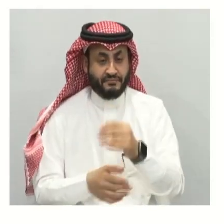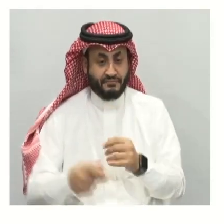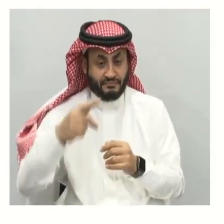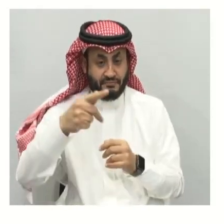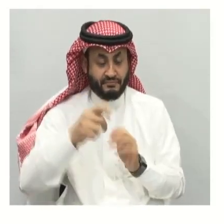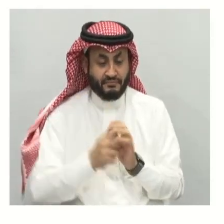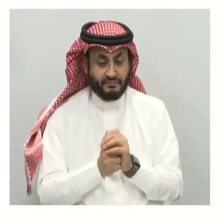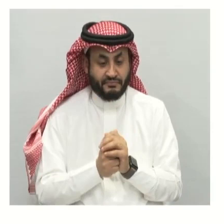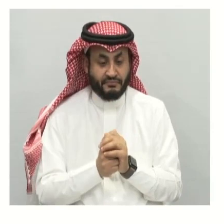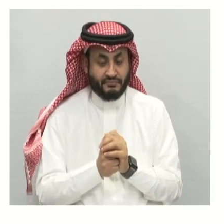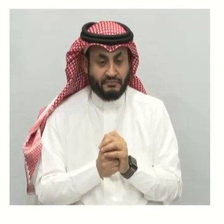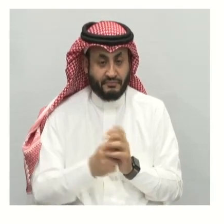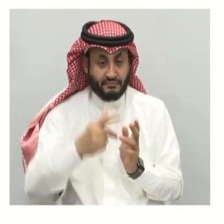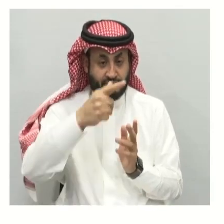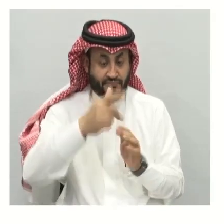P.